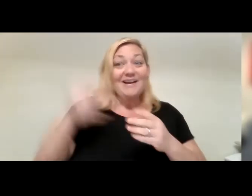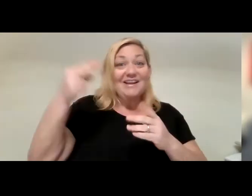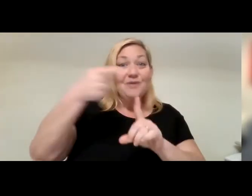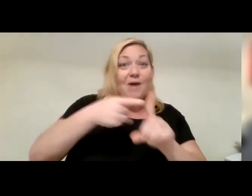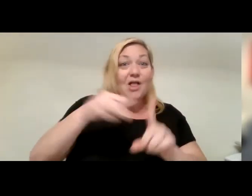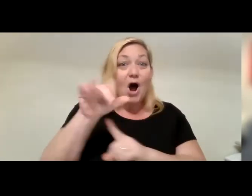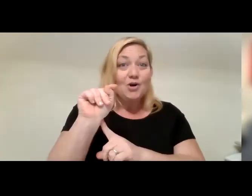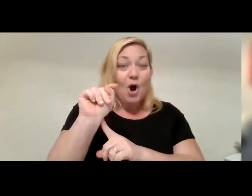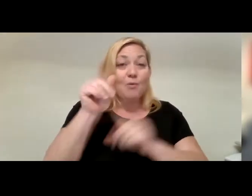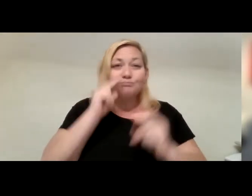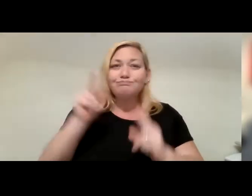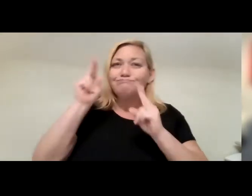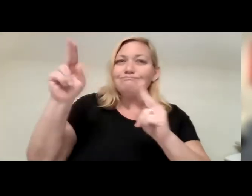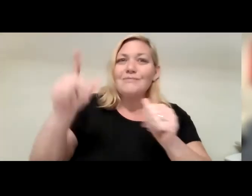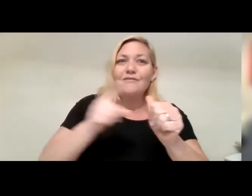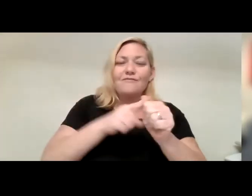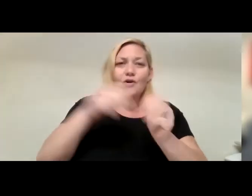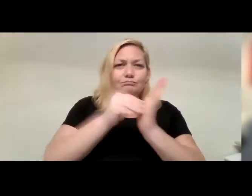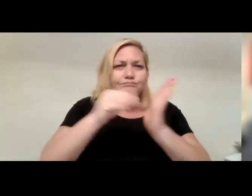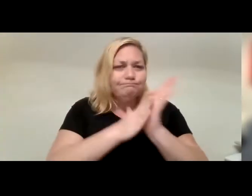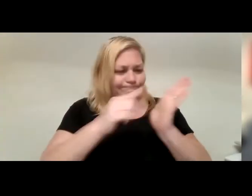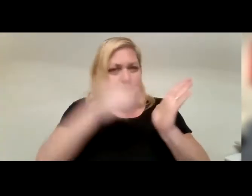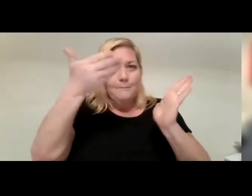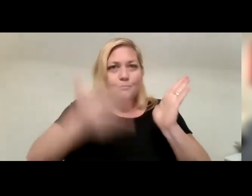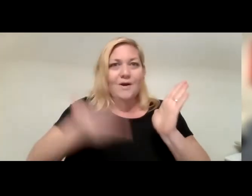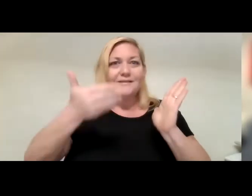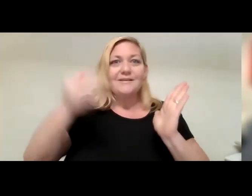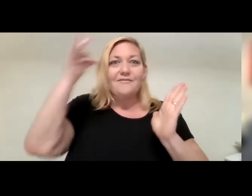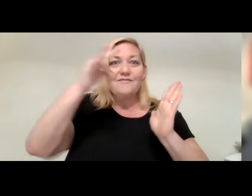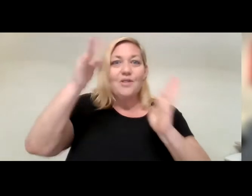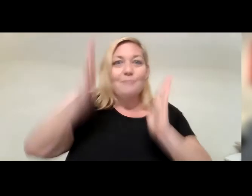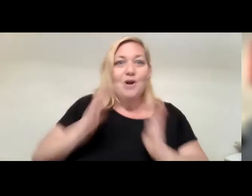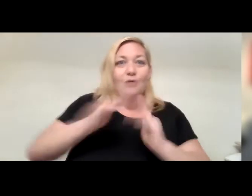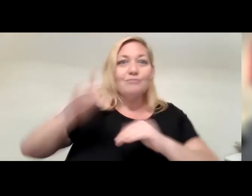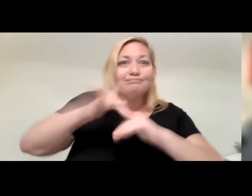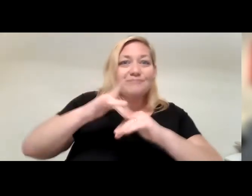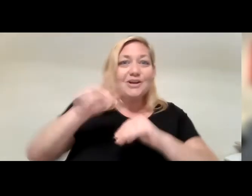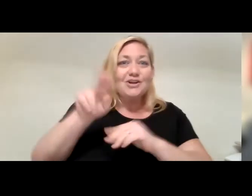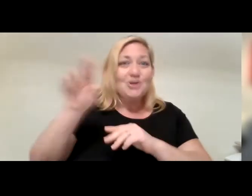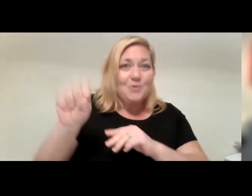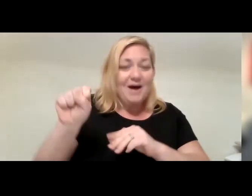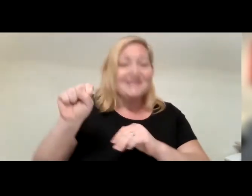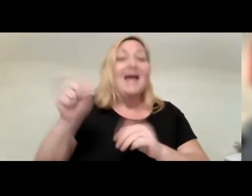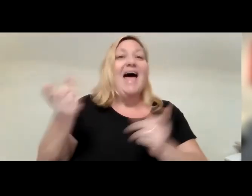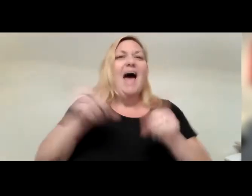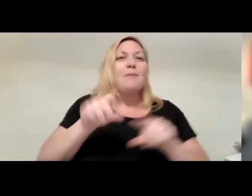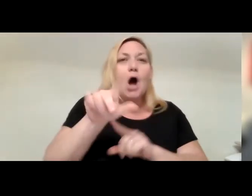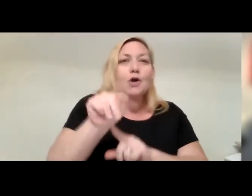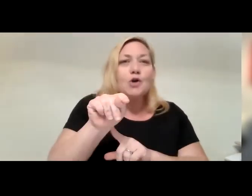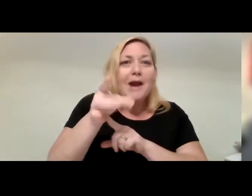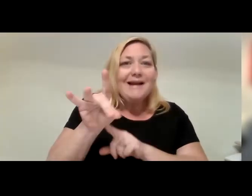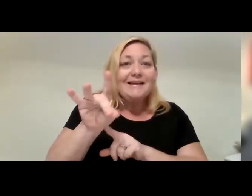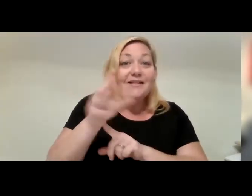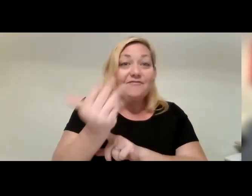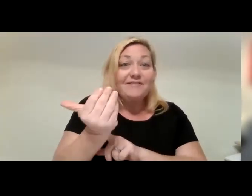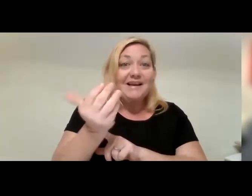October commemorates the first recorded presence of Filipinos in the continental United States, which occurred on October 18,